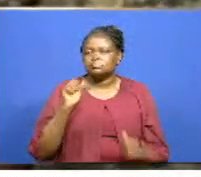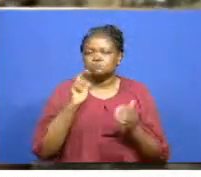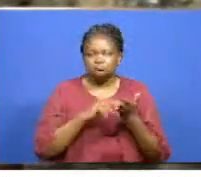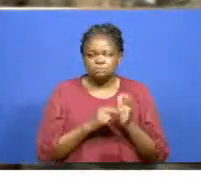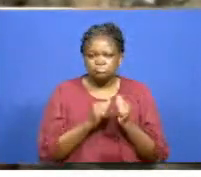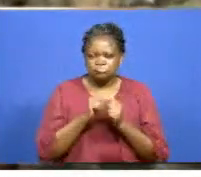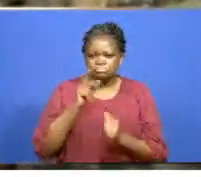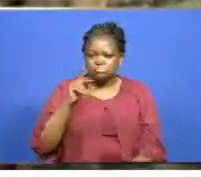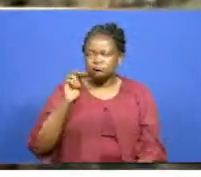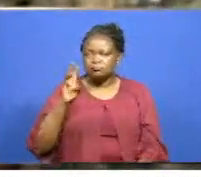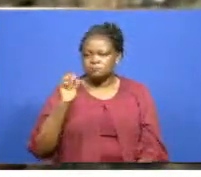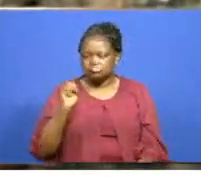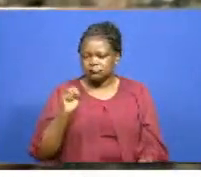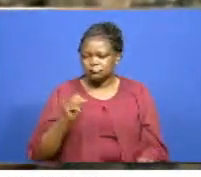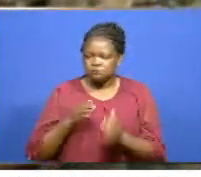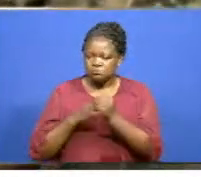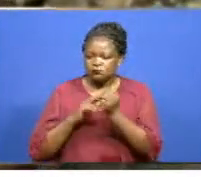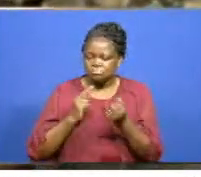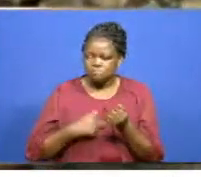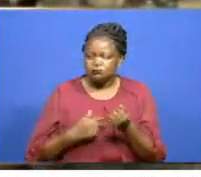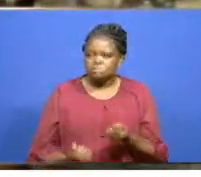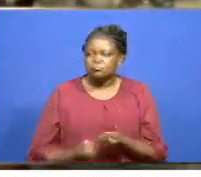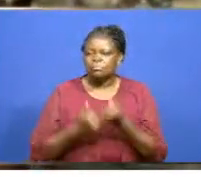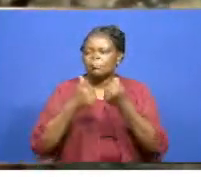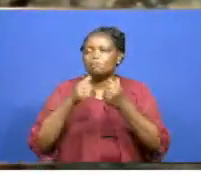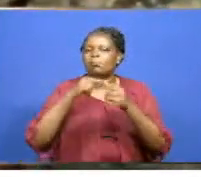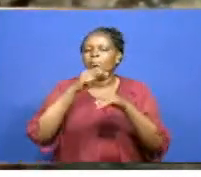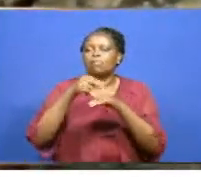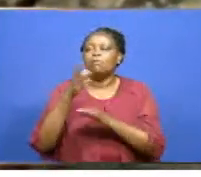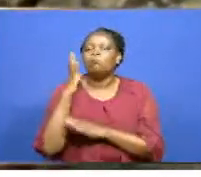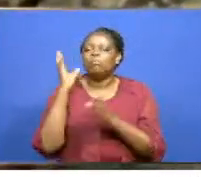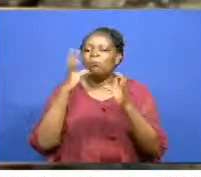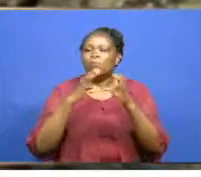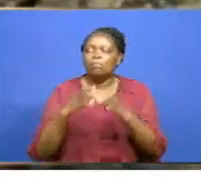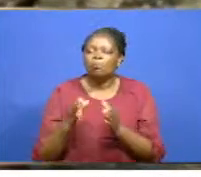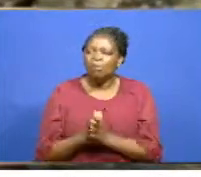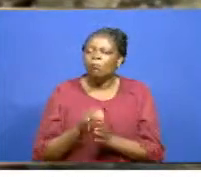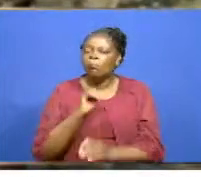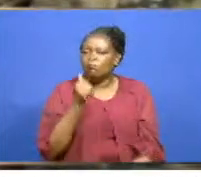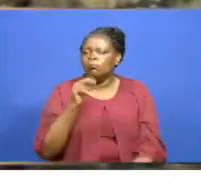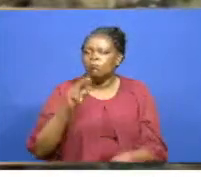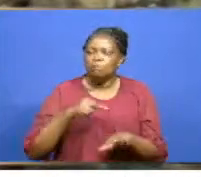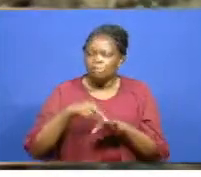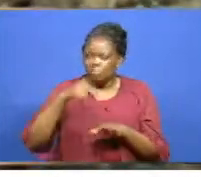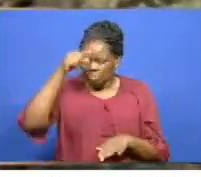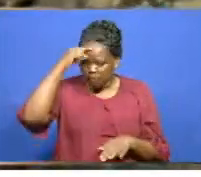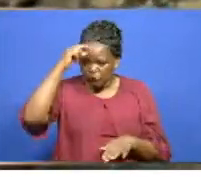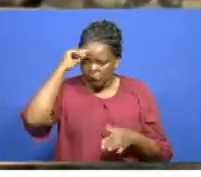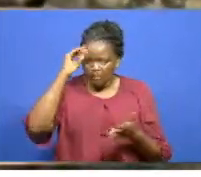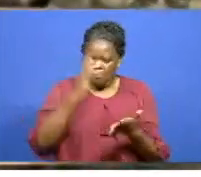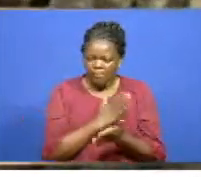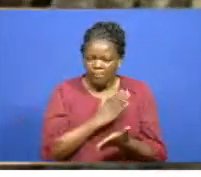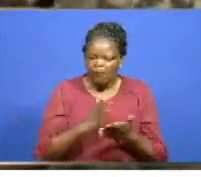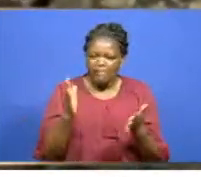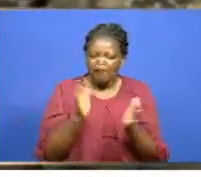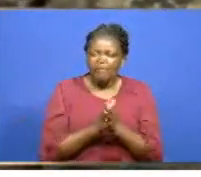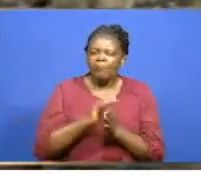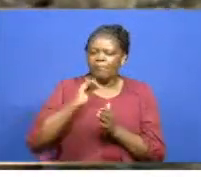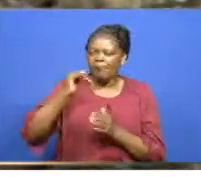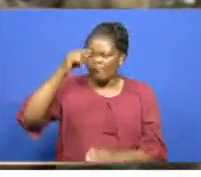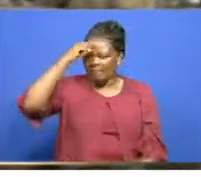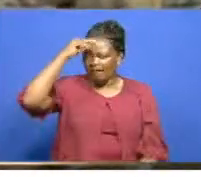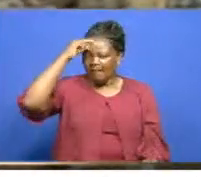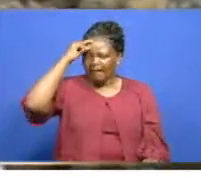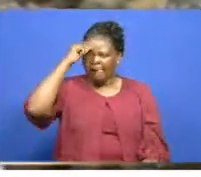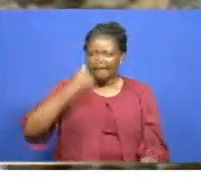KWS taking the lead, supported by the other national security agencies, supported by other national government departments, supported by the county governments,